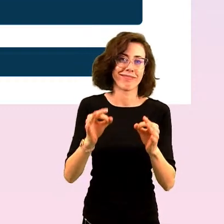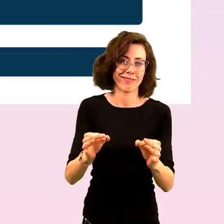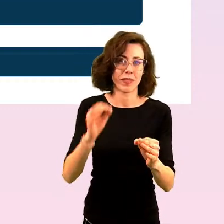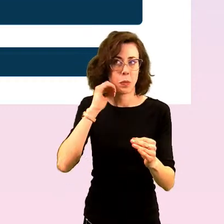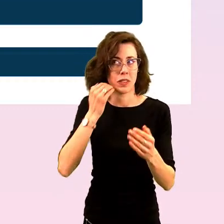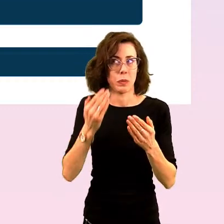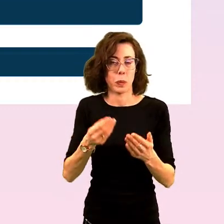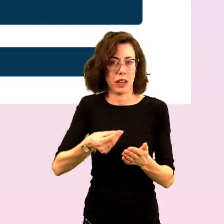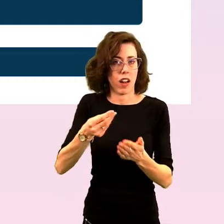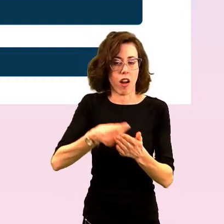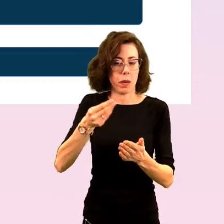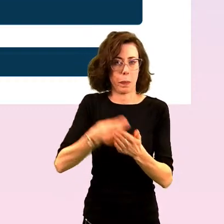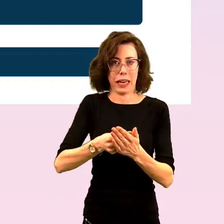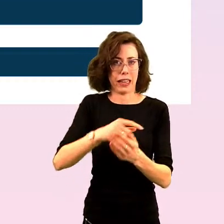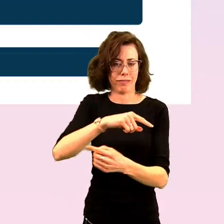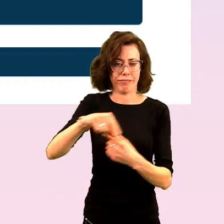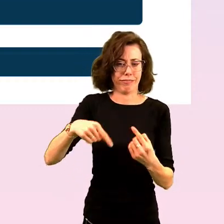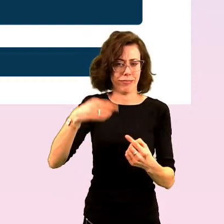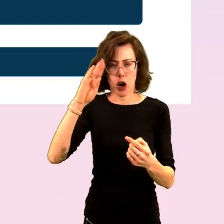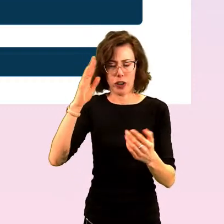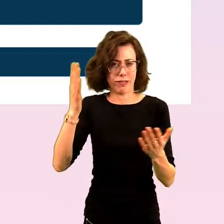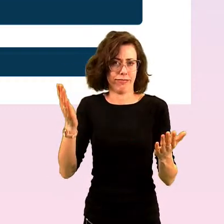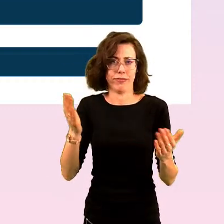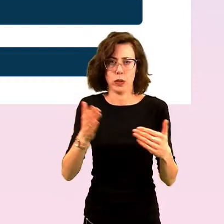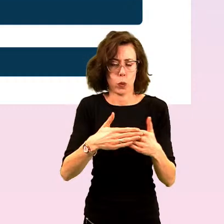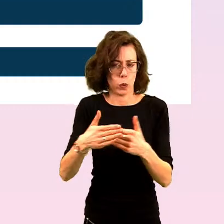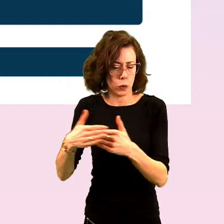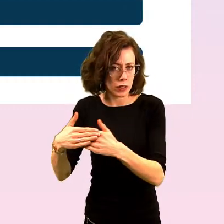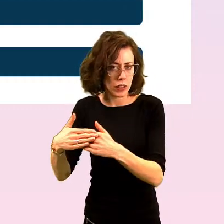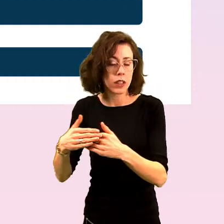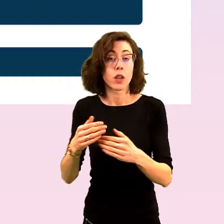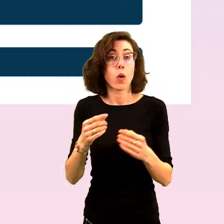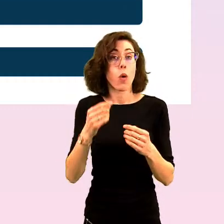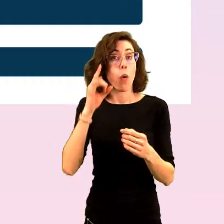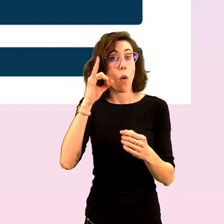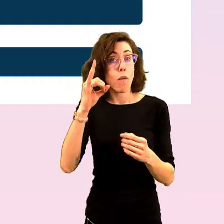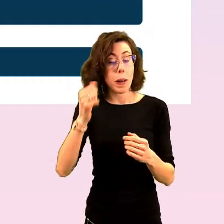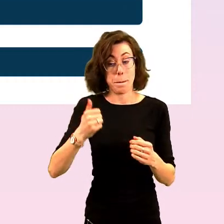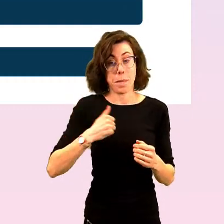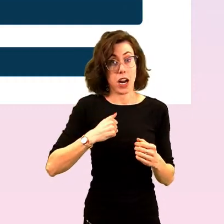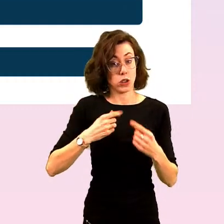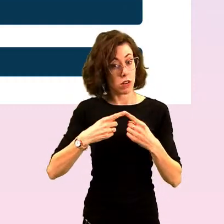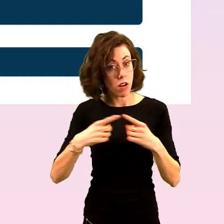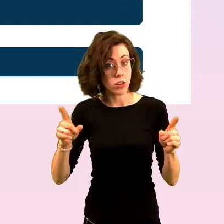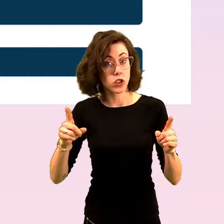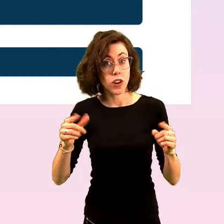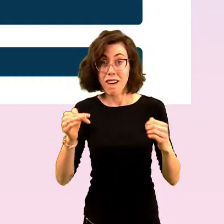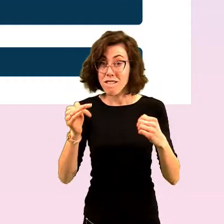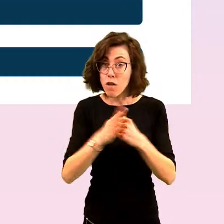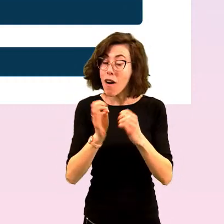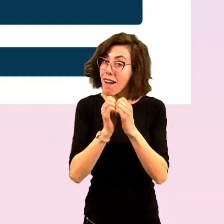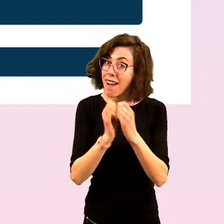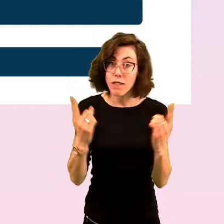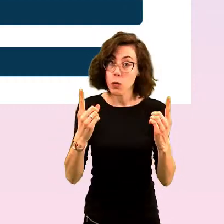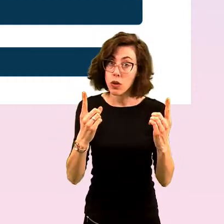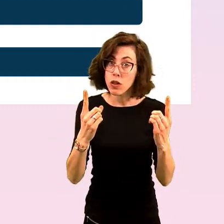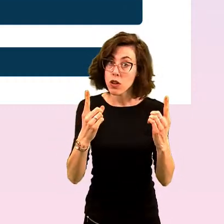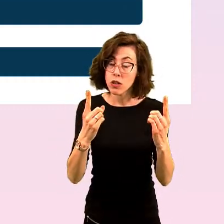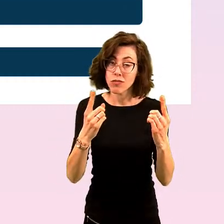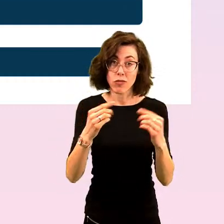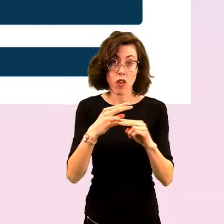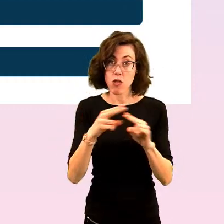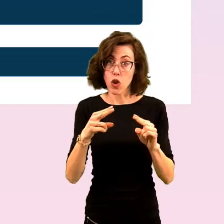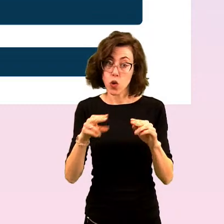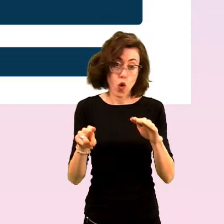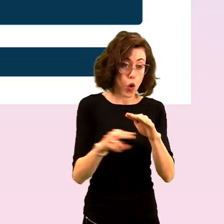opening. So hopefully in March we'll be launching this, and it'll be available to everybody. It won't be simply for the under 25s, it'll be available